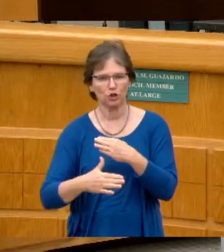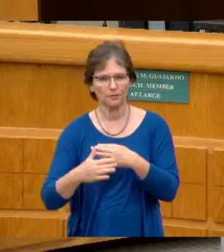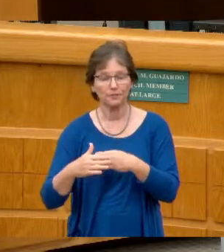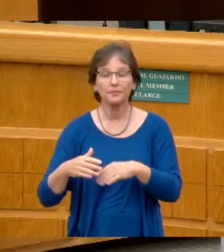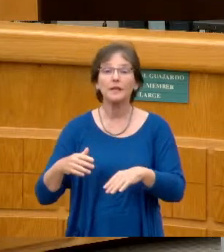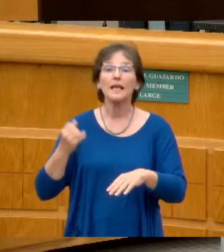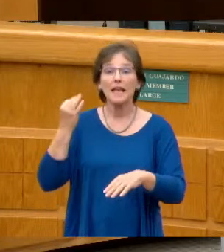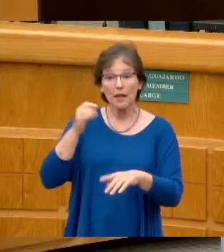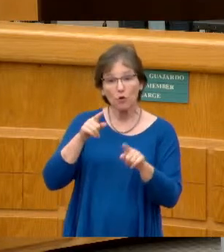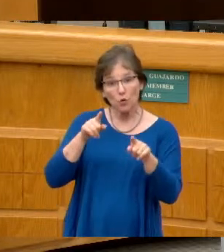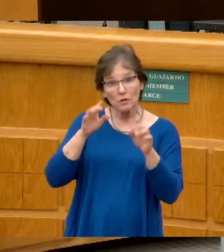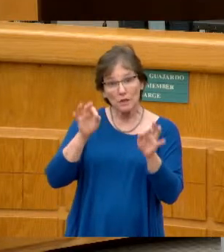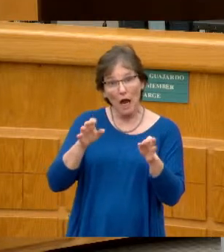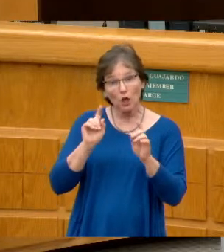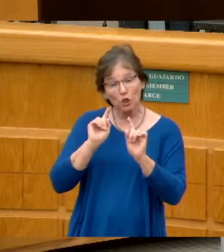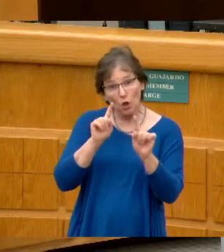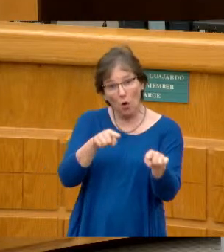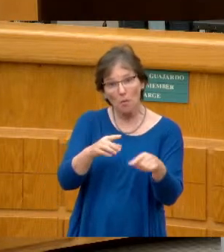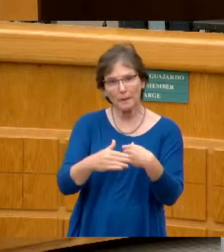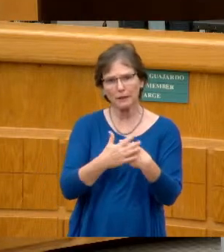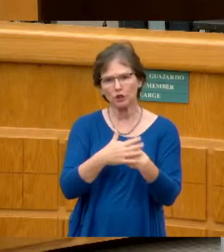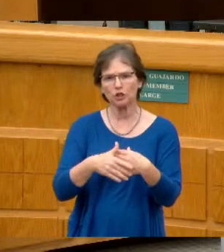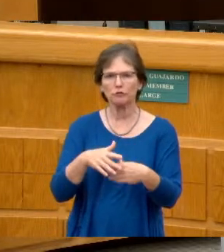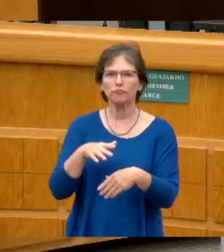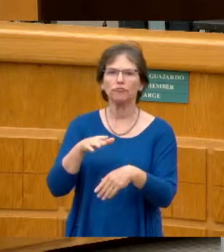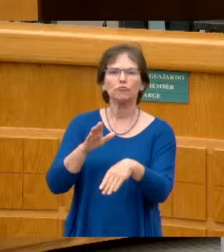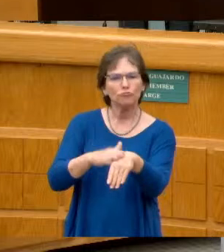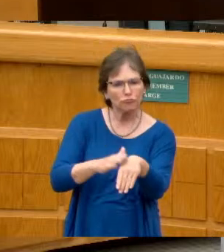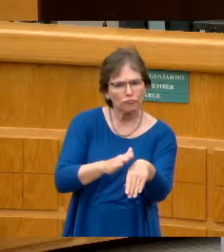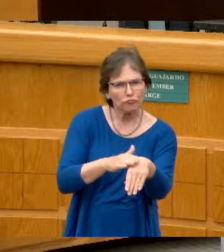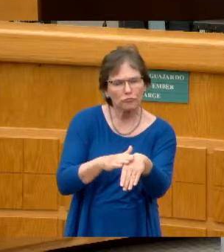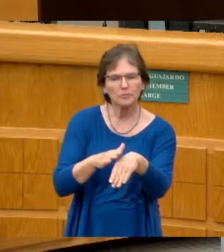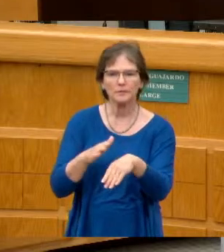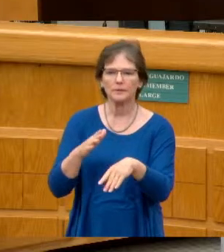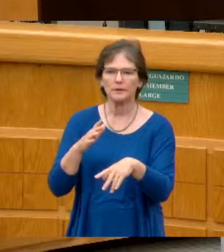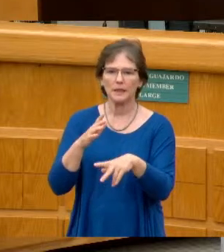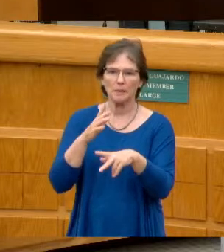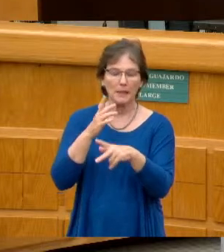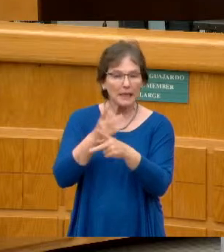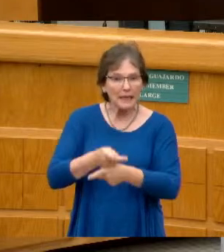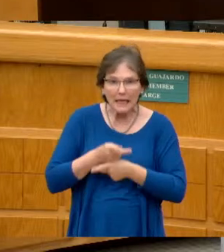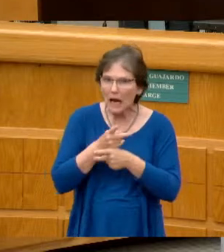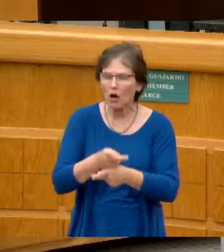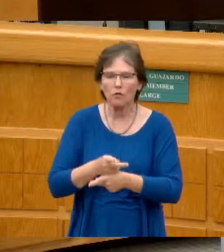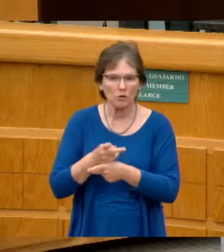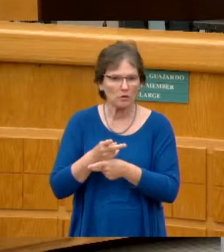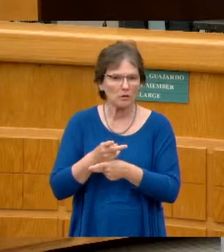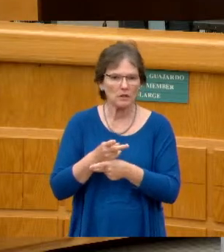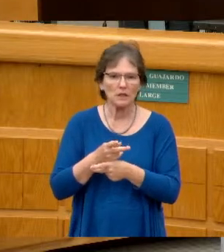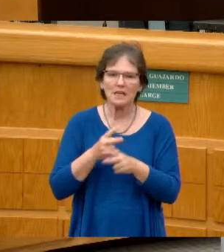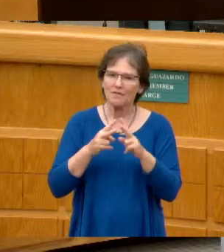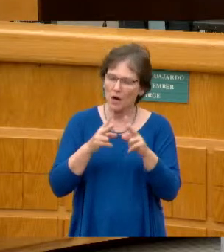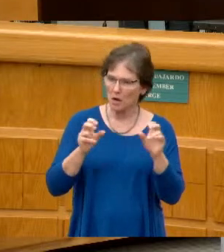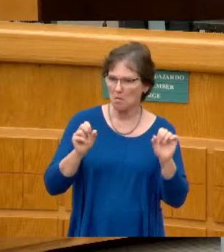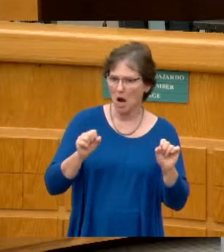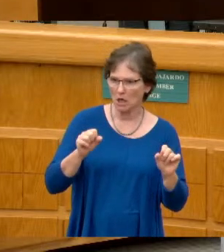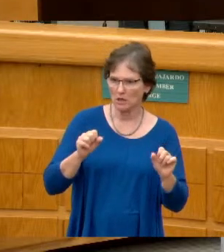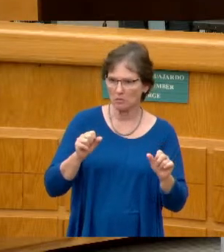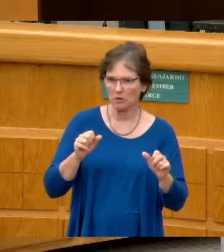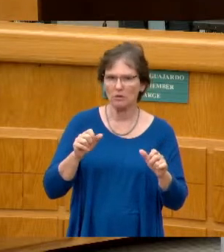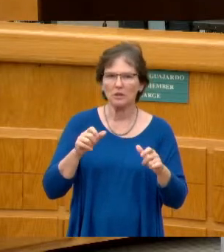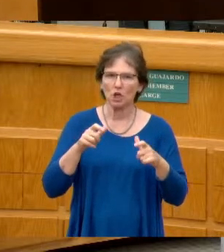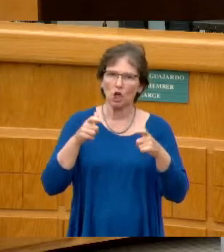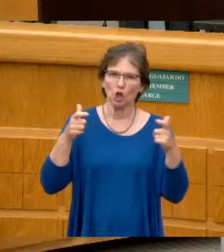on the beach again. So keep in touch with us and be listening for updates. As always with these storms, high